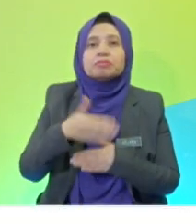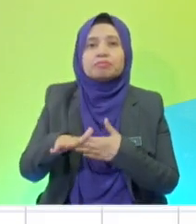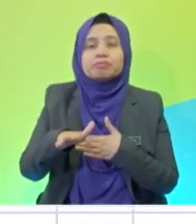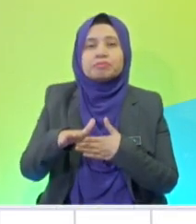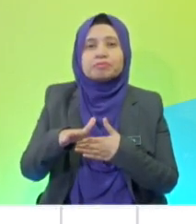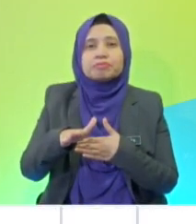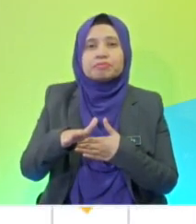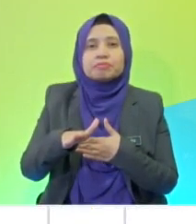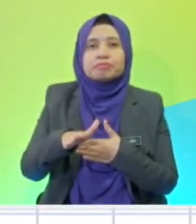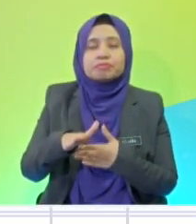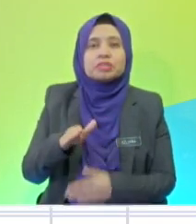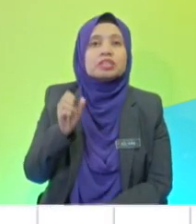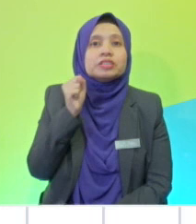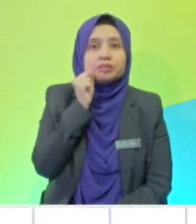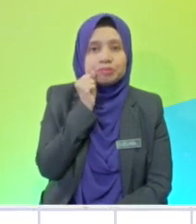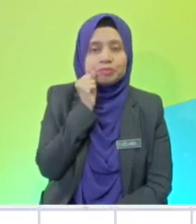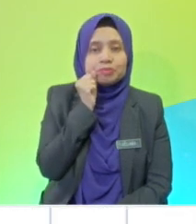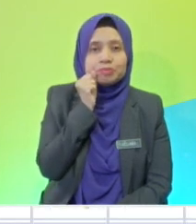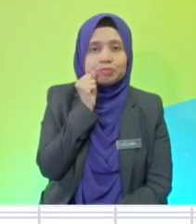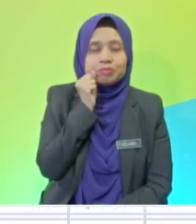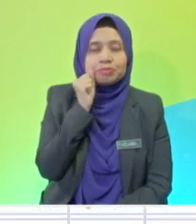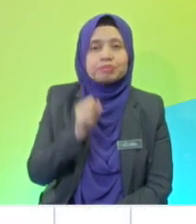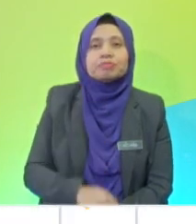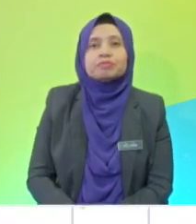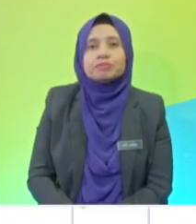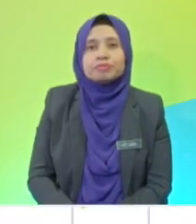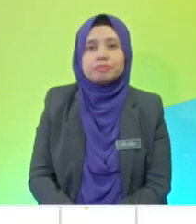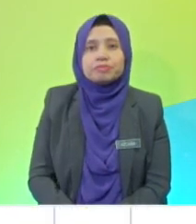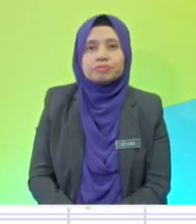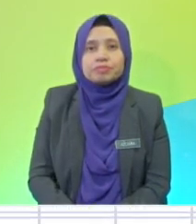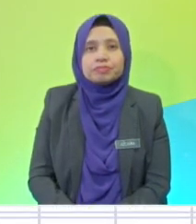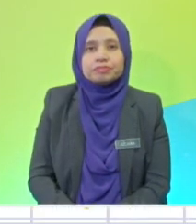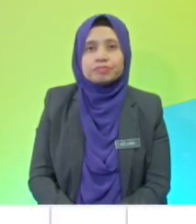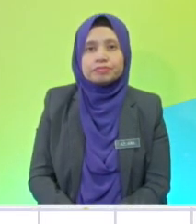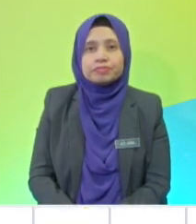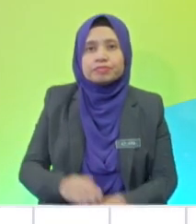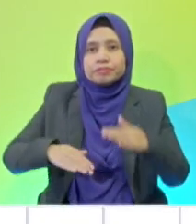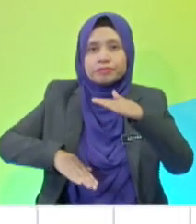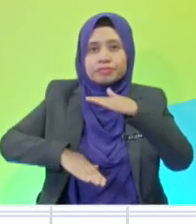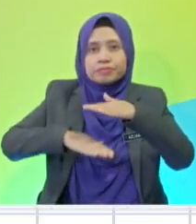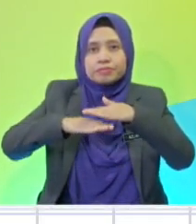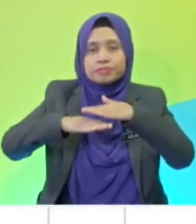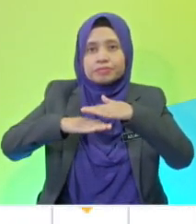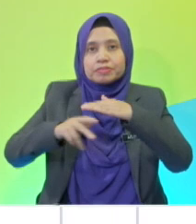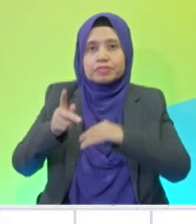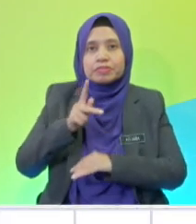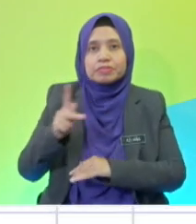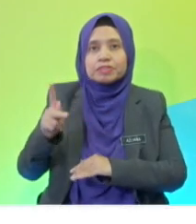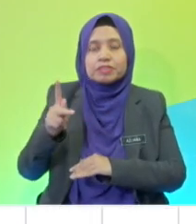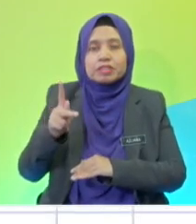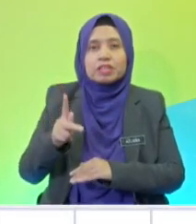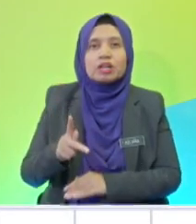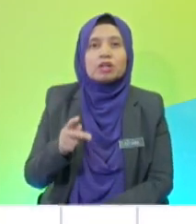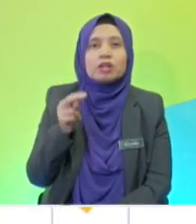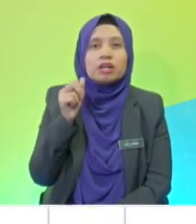is Nurul Shamimi, Hi, Shamimi. and at the bottom on the right is Nurul